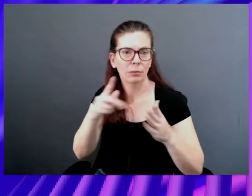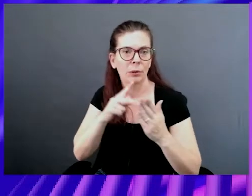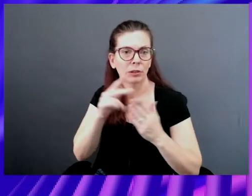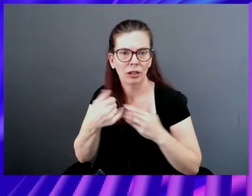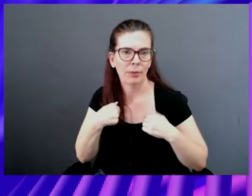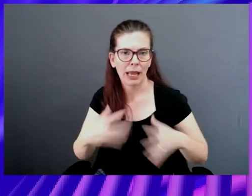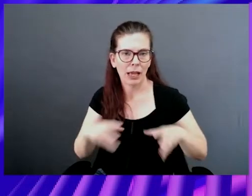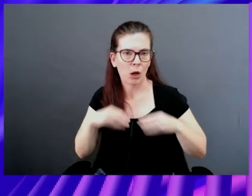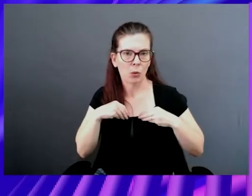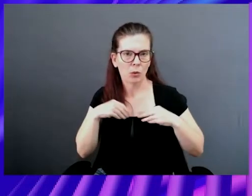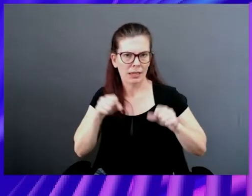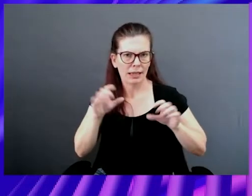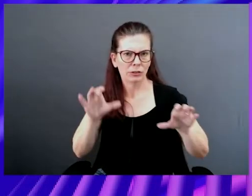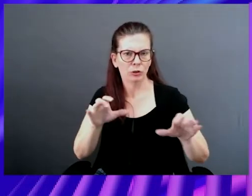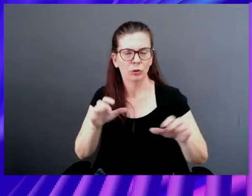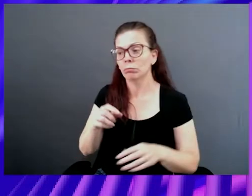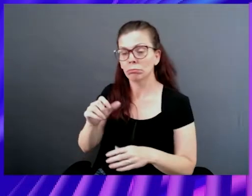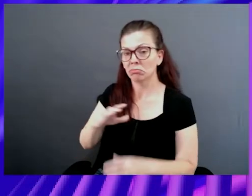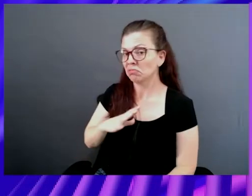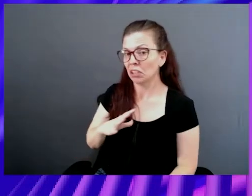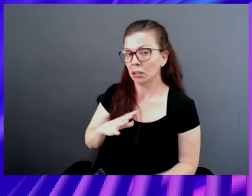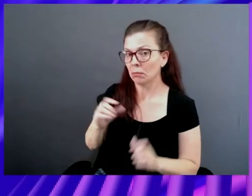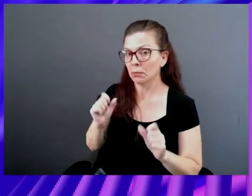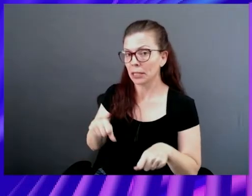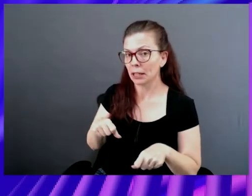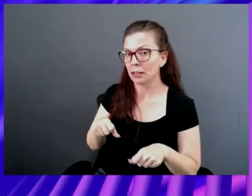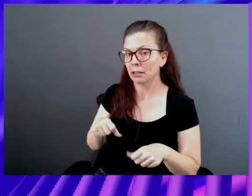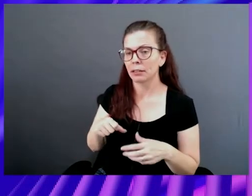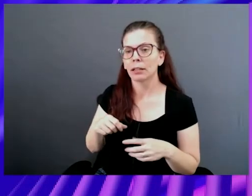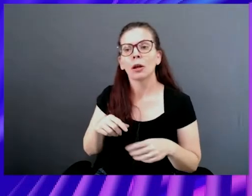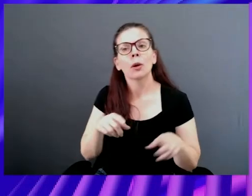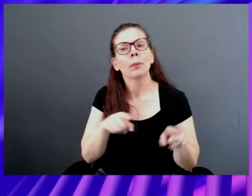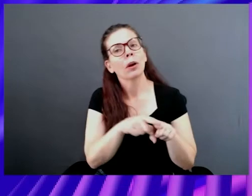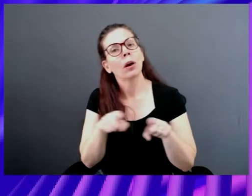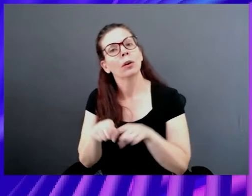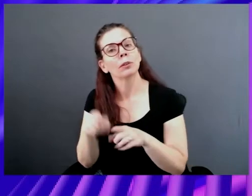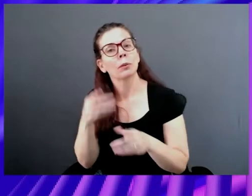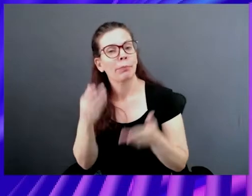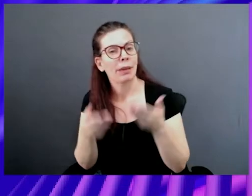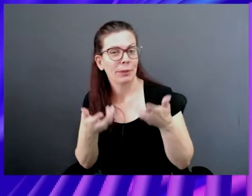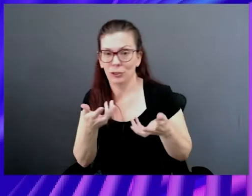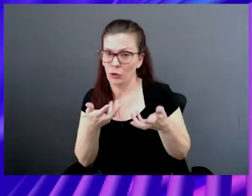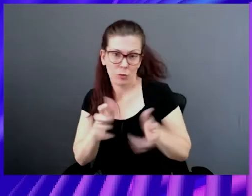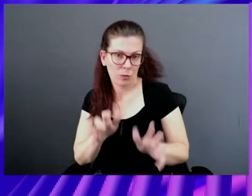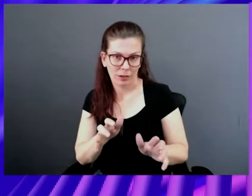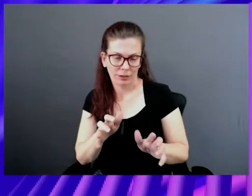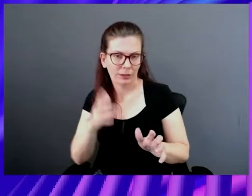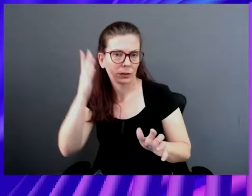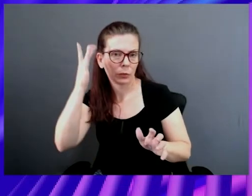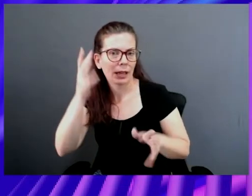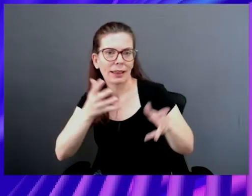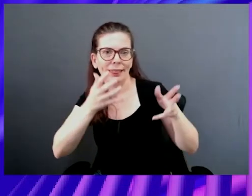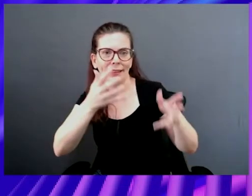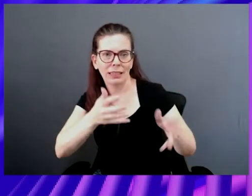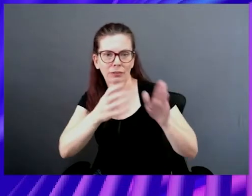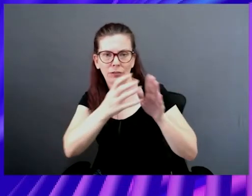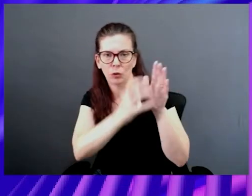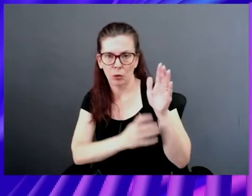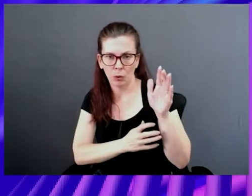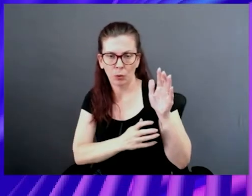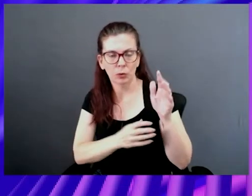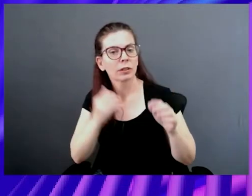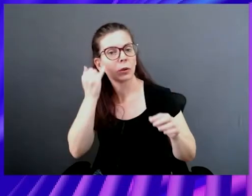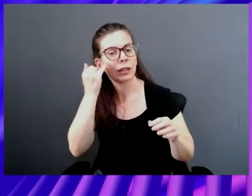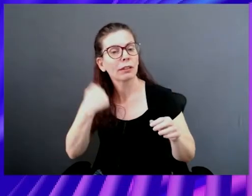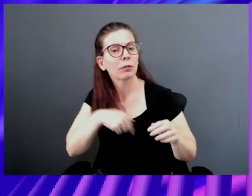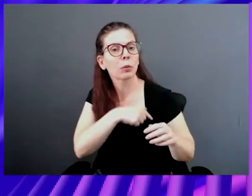That's perfectly fine. You also might not want to do that because you want to leave that code alone so that if we make